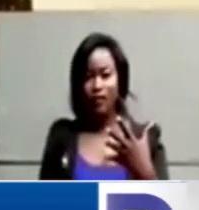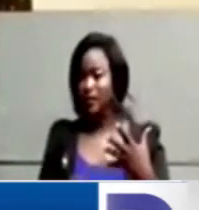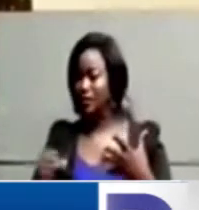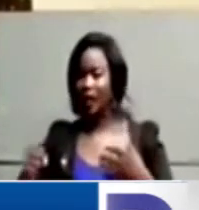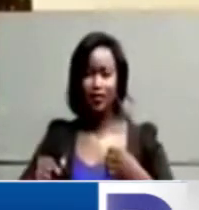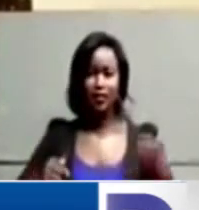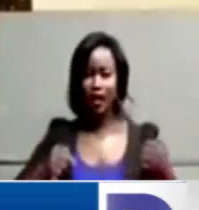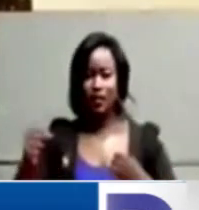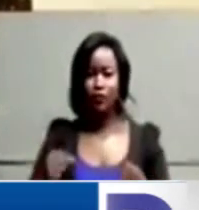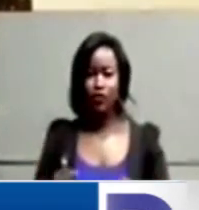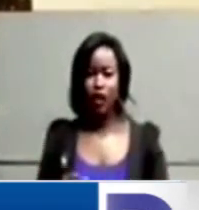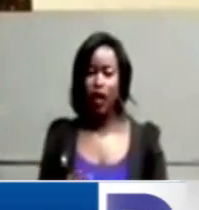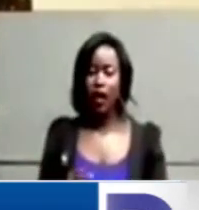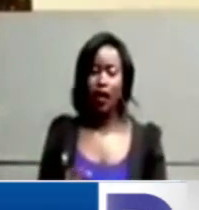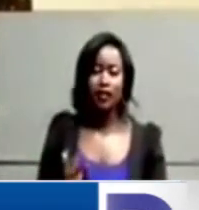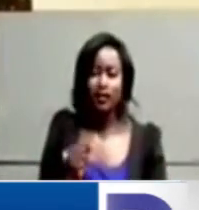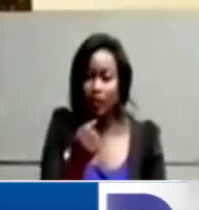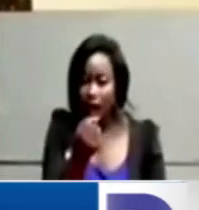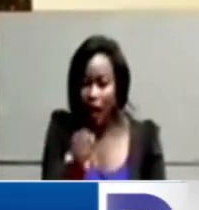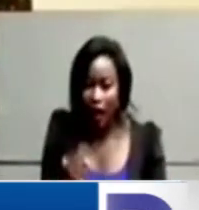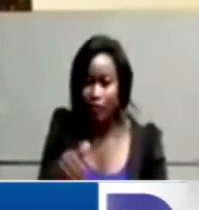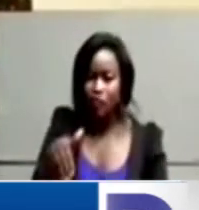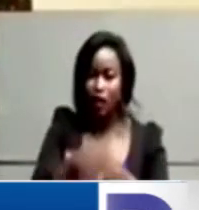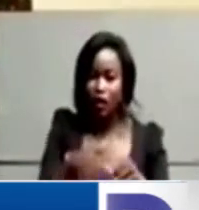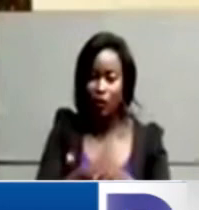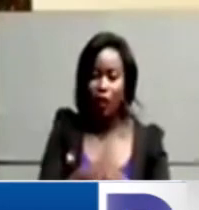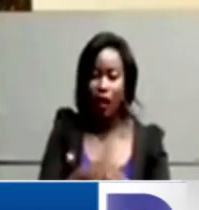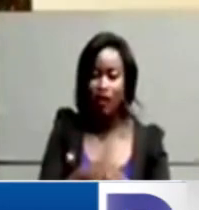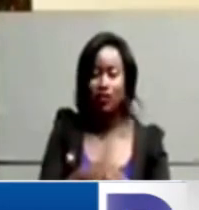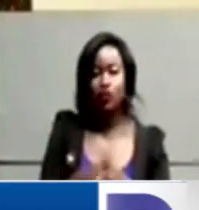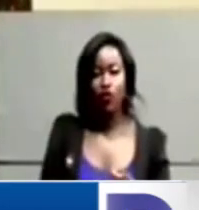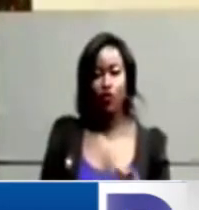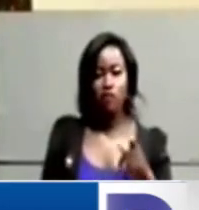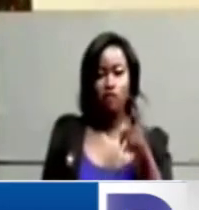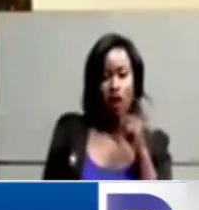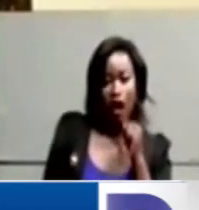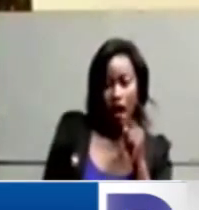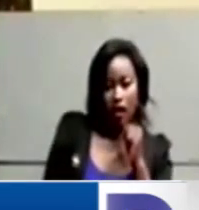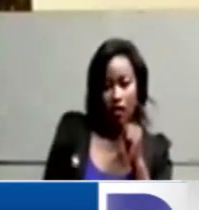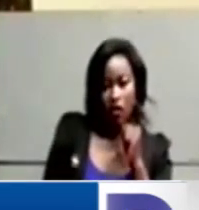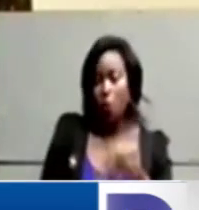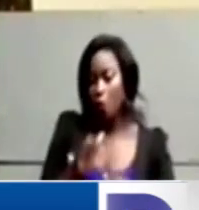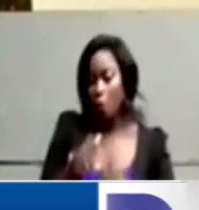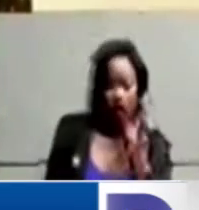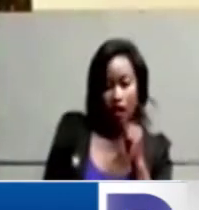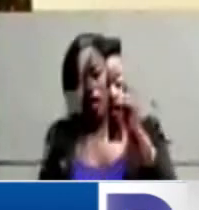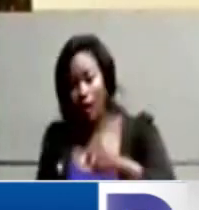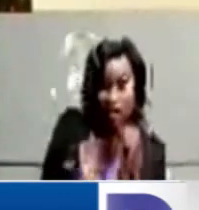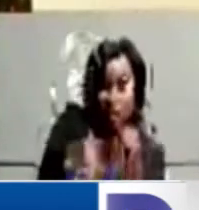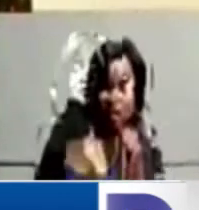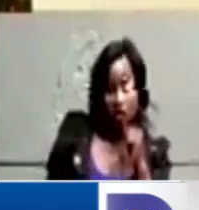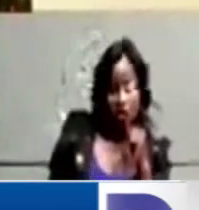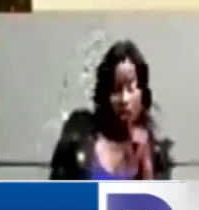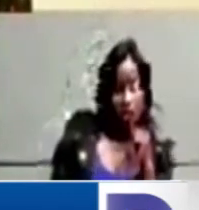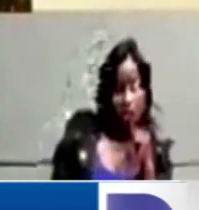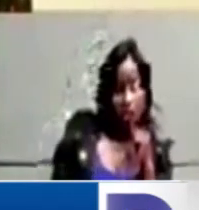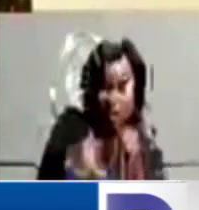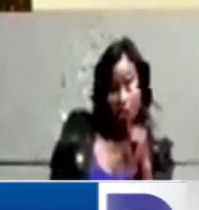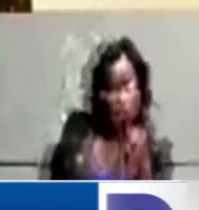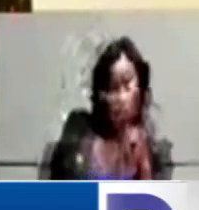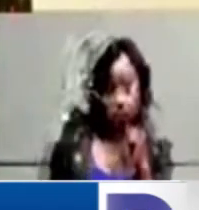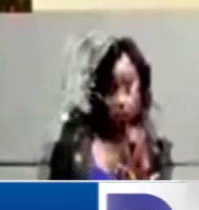That's what I call it, pentagon. Five sides. What are the five sides? The clan members of the bridegroom.